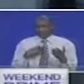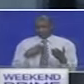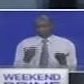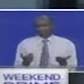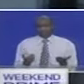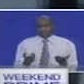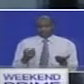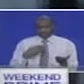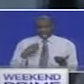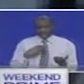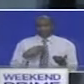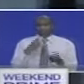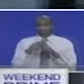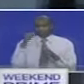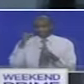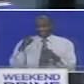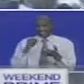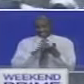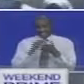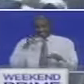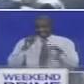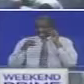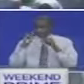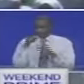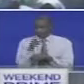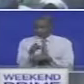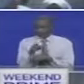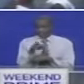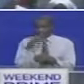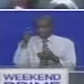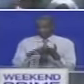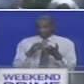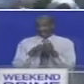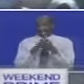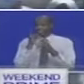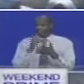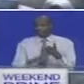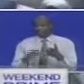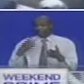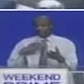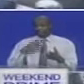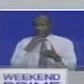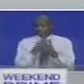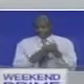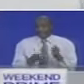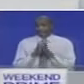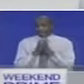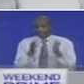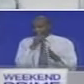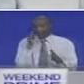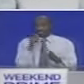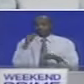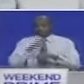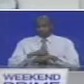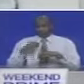following the revised Form 1 selection criteria. The revised guidelines indicate that candidates from both public and private schools